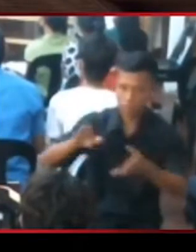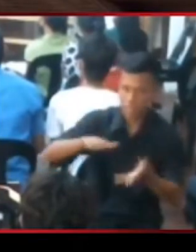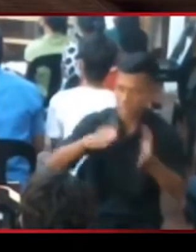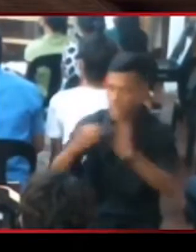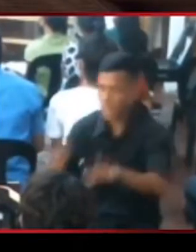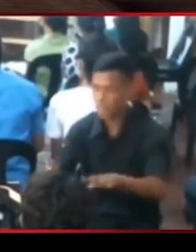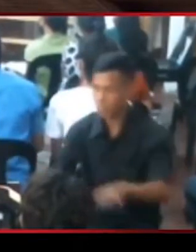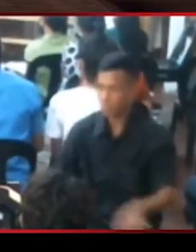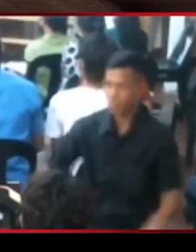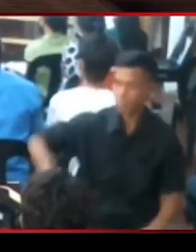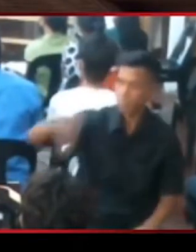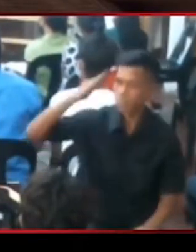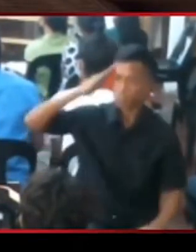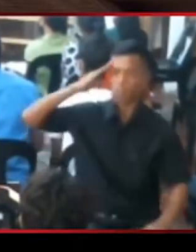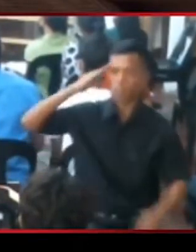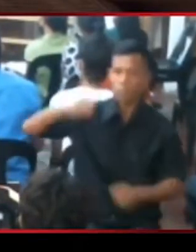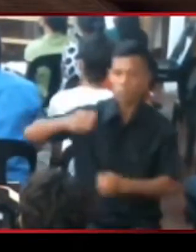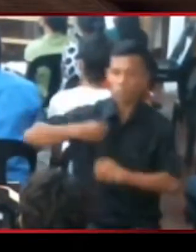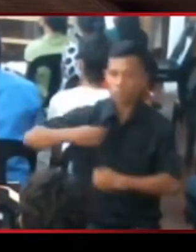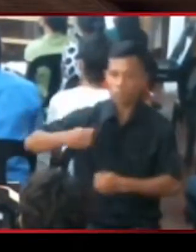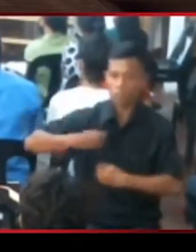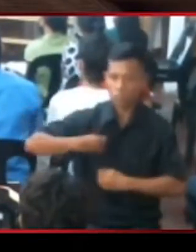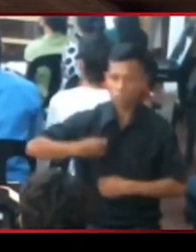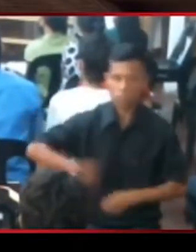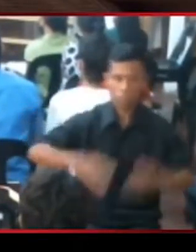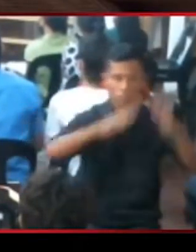the Navy man going up to the house?